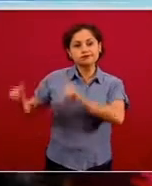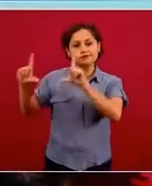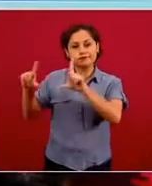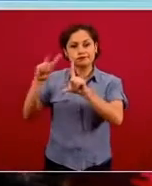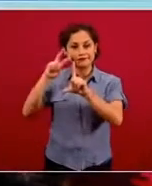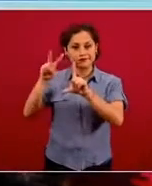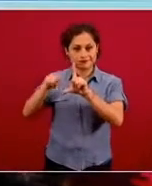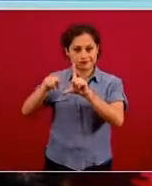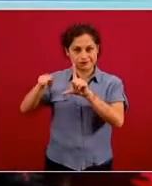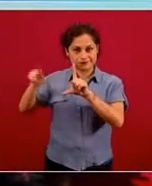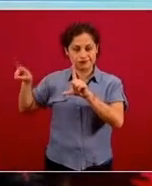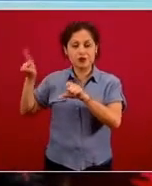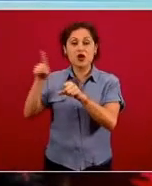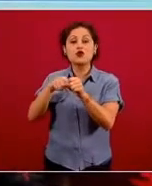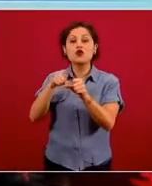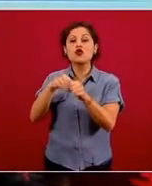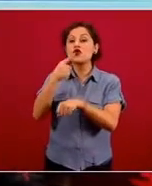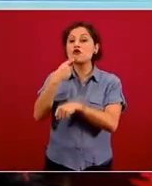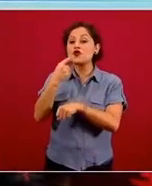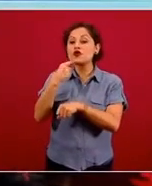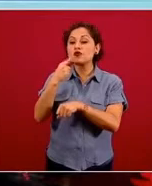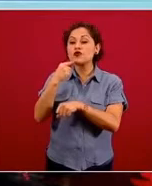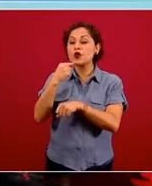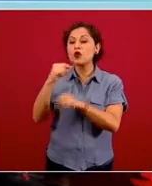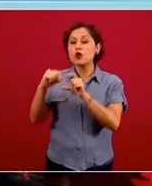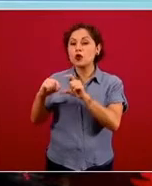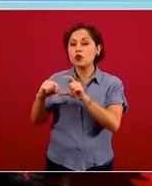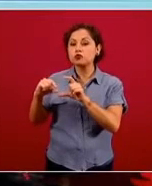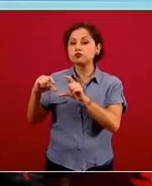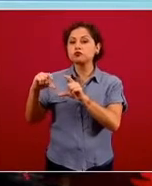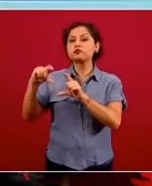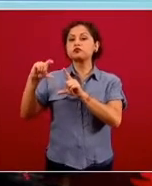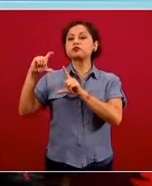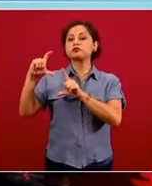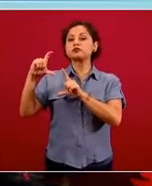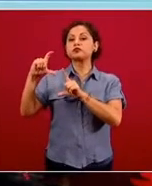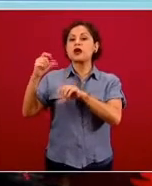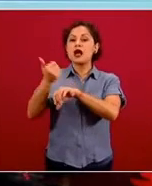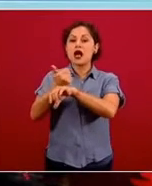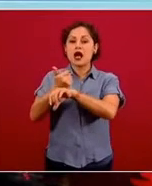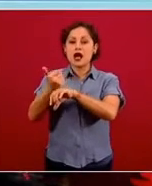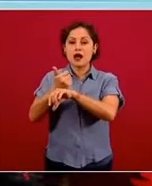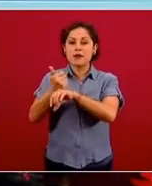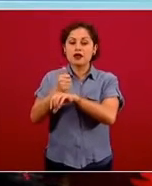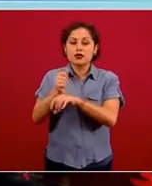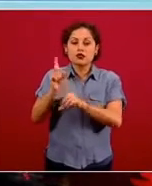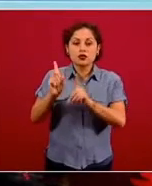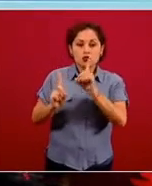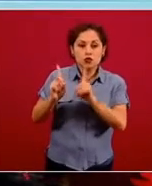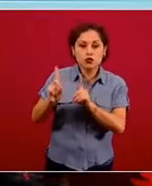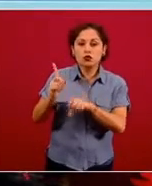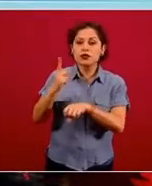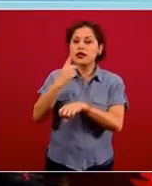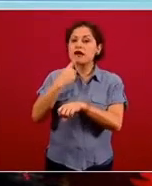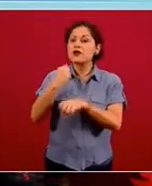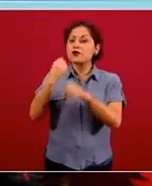And we can see how this confirmation process is moving forward, and this red area will